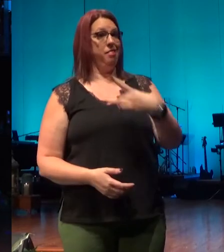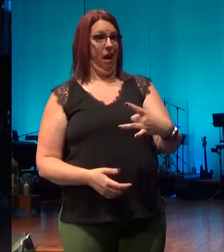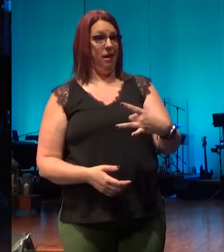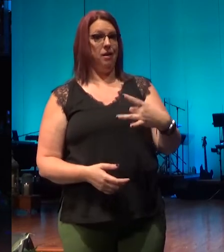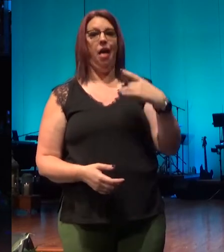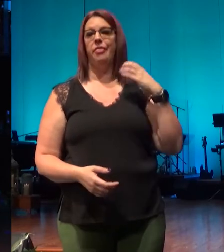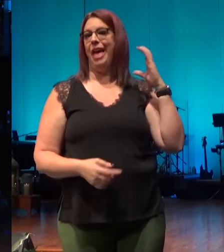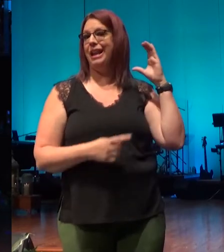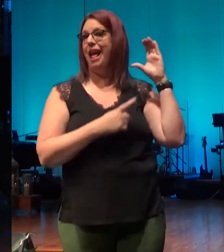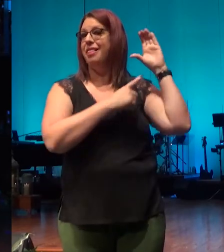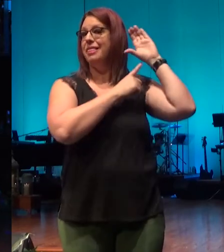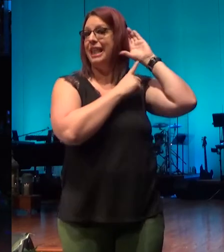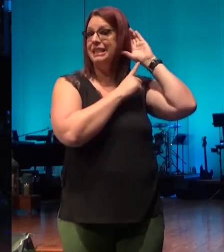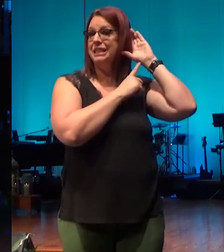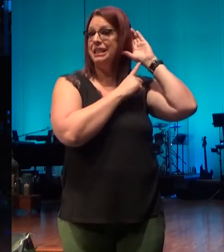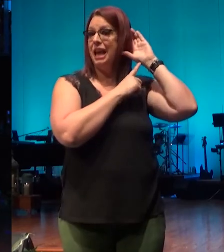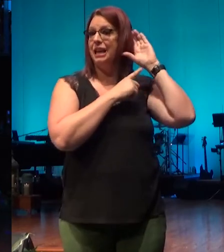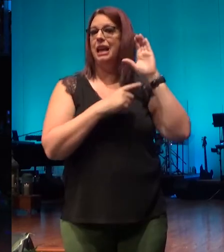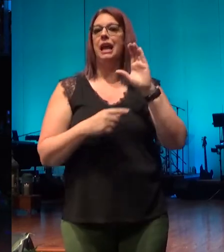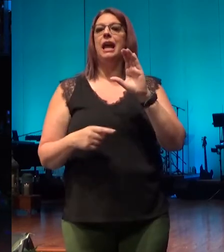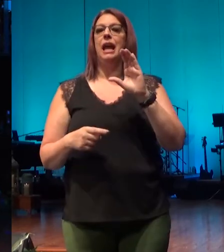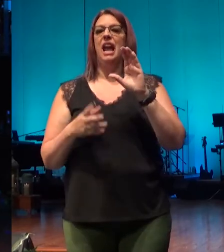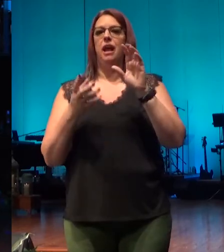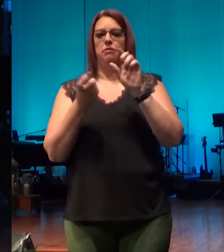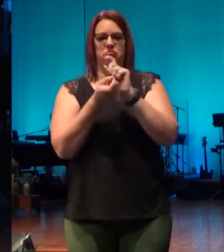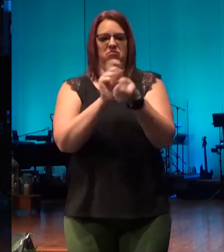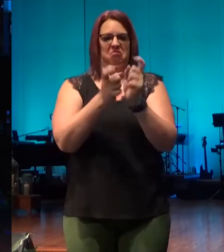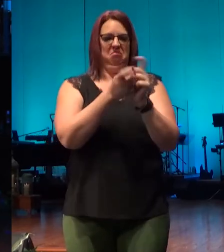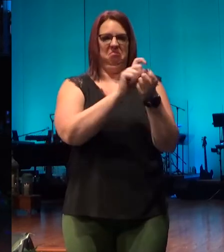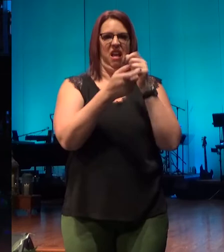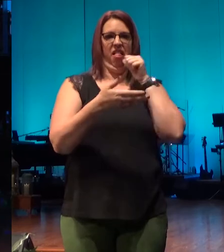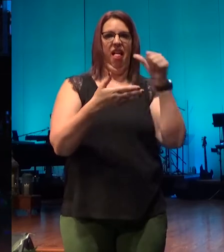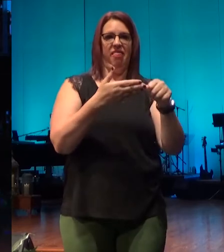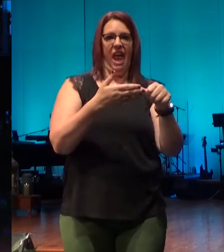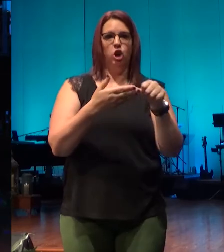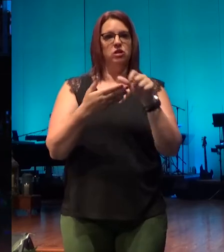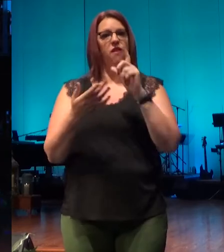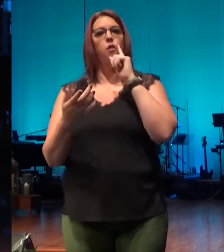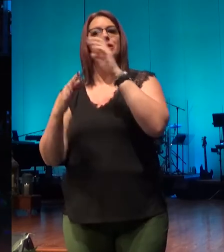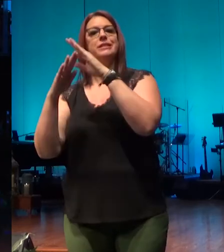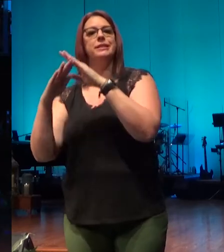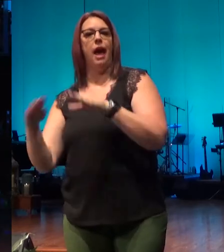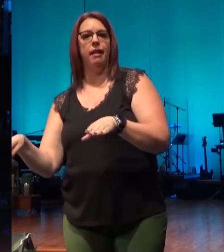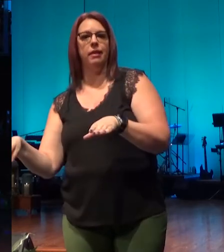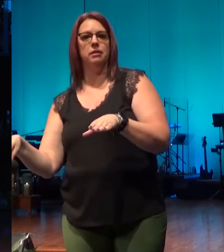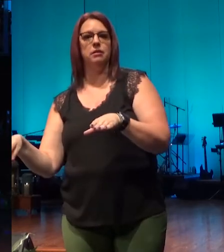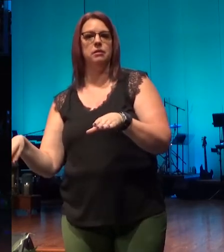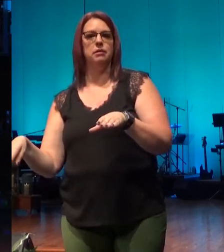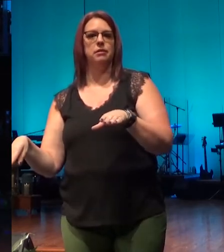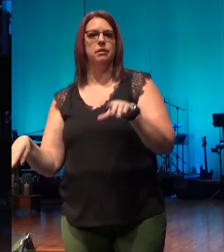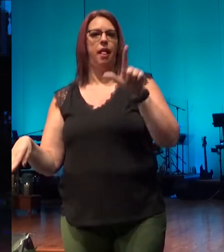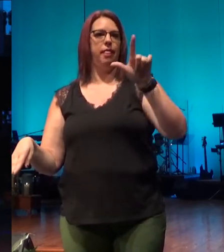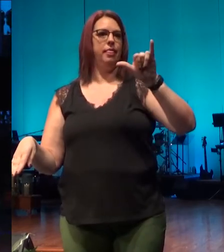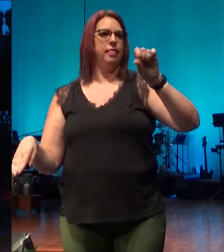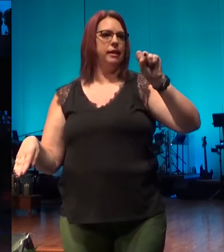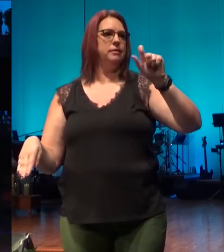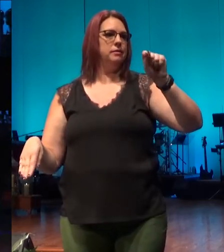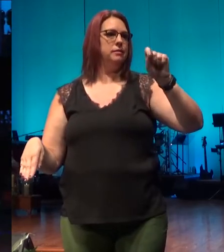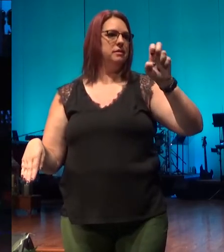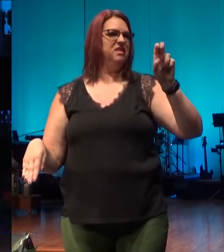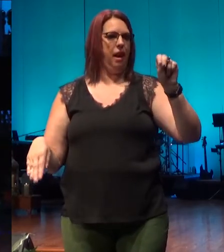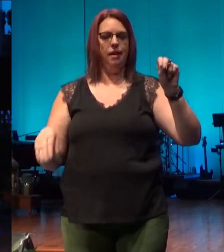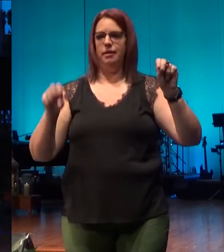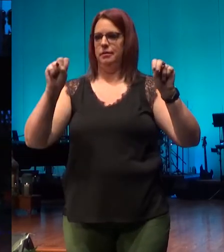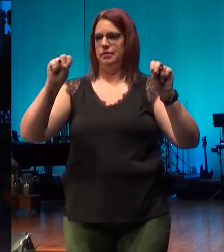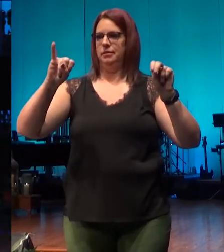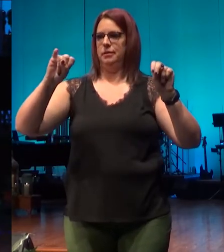listen is an anagram of silent. Silence is not something that is there before the music begins and